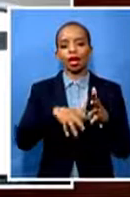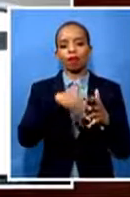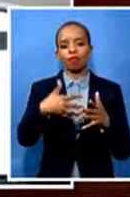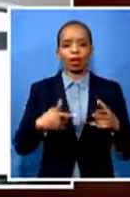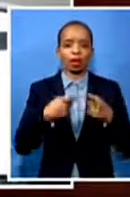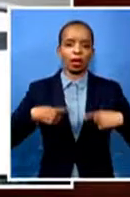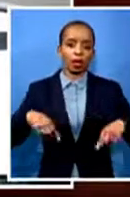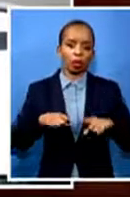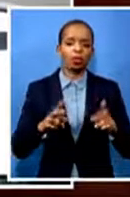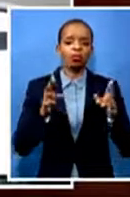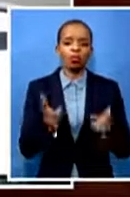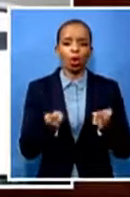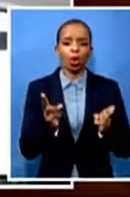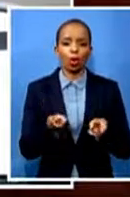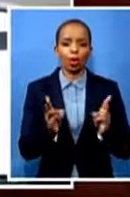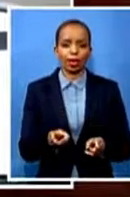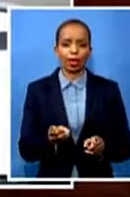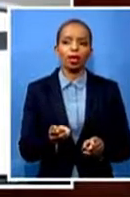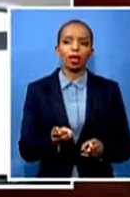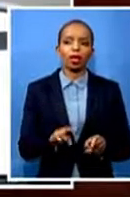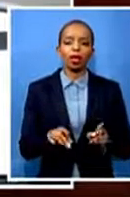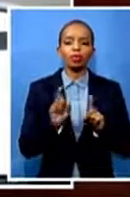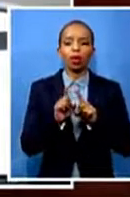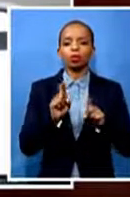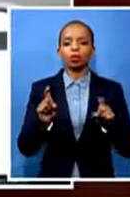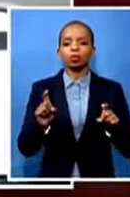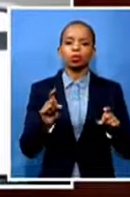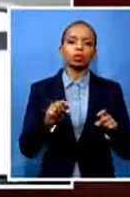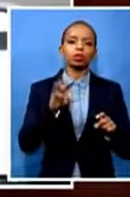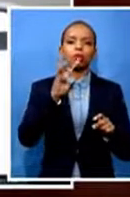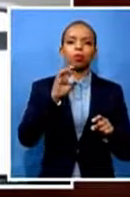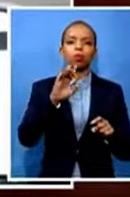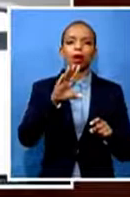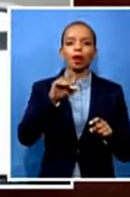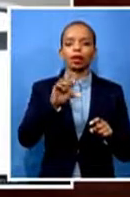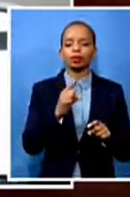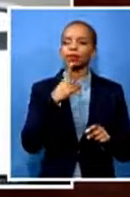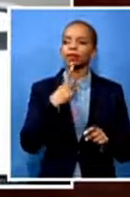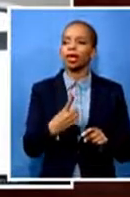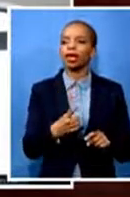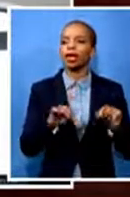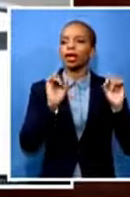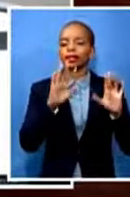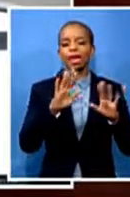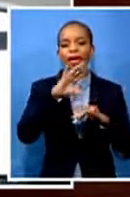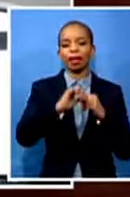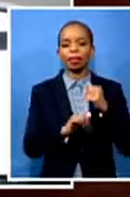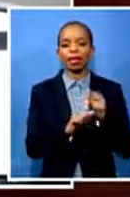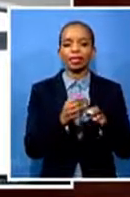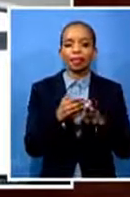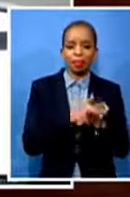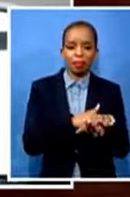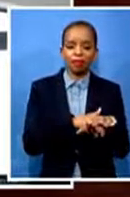over those wards to the IEC 10 months before elections, right, so that they can also start with